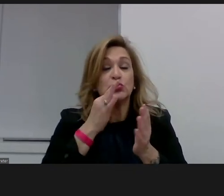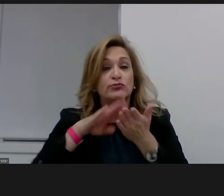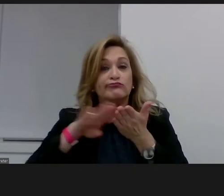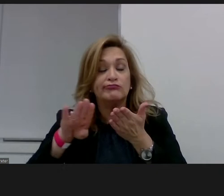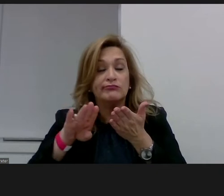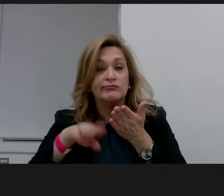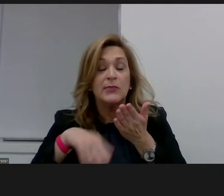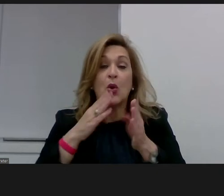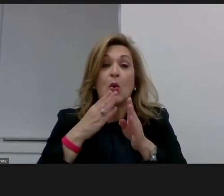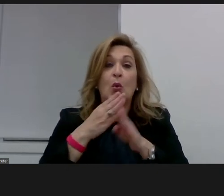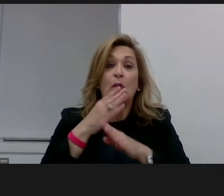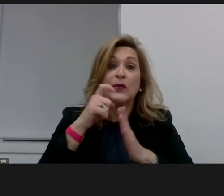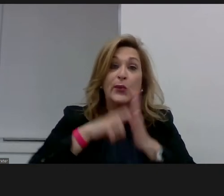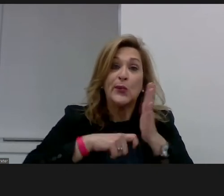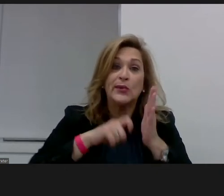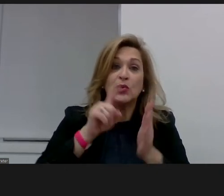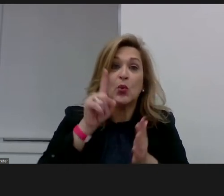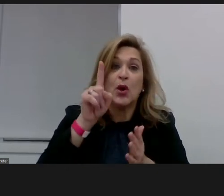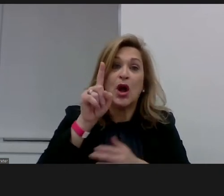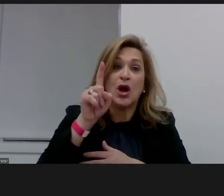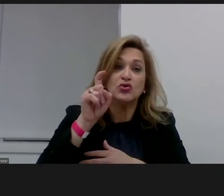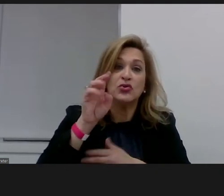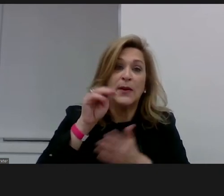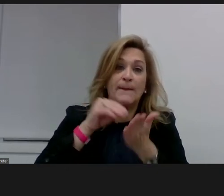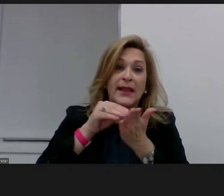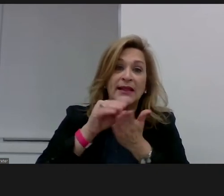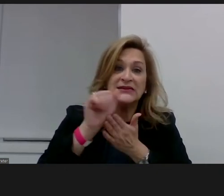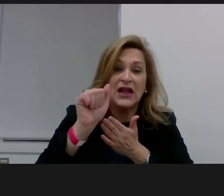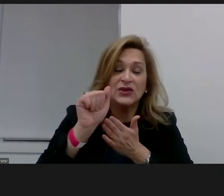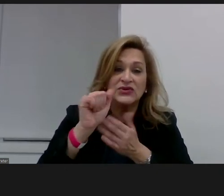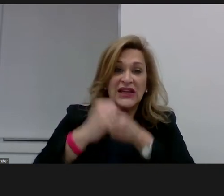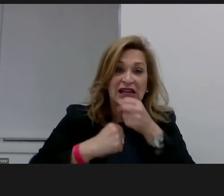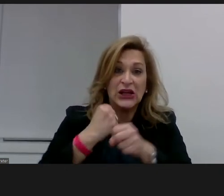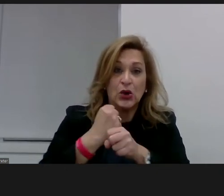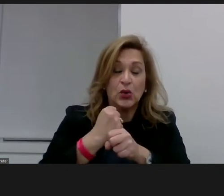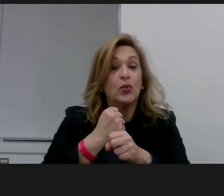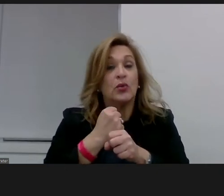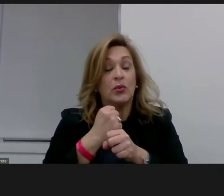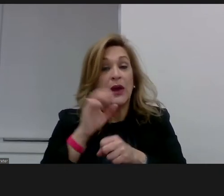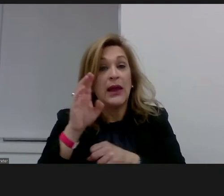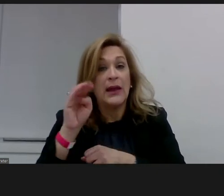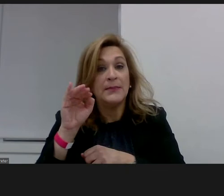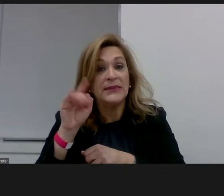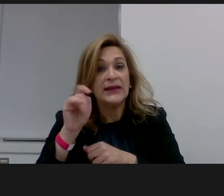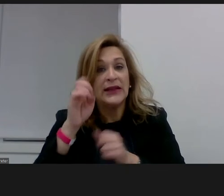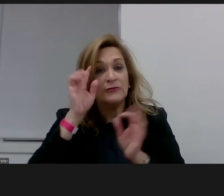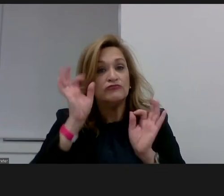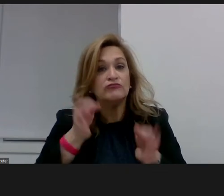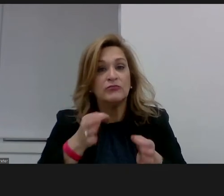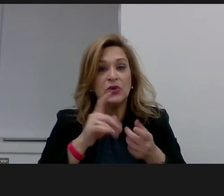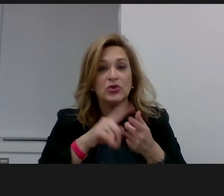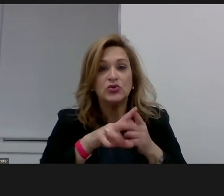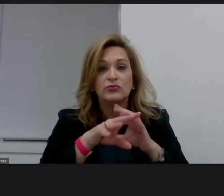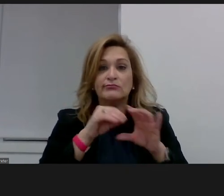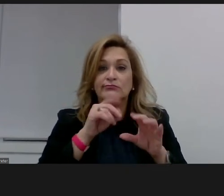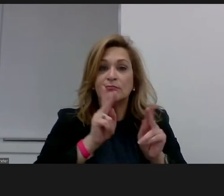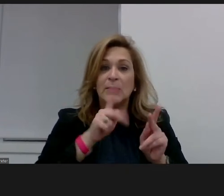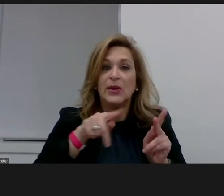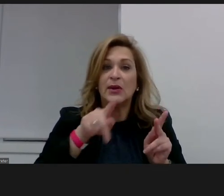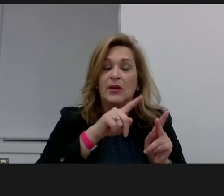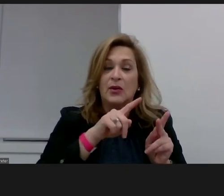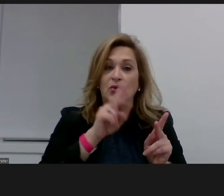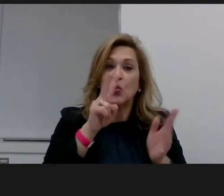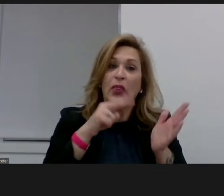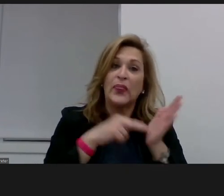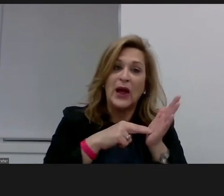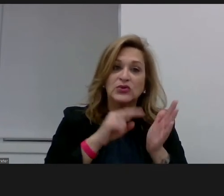year. MTA plans to take these clerks out of the booth, as the earlier speaker mentioned, jeopardizing their safety